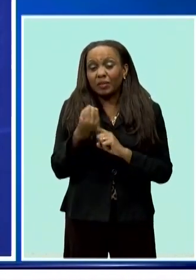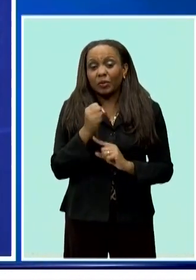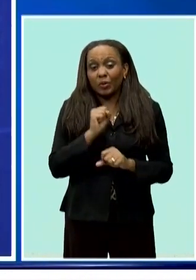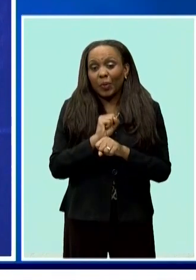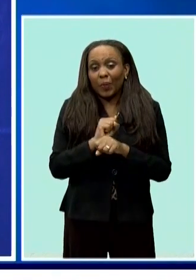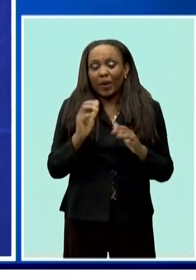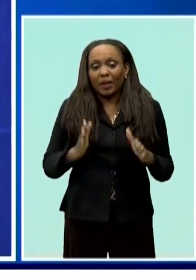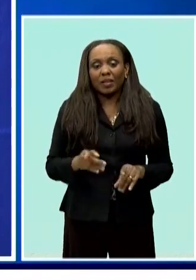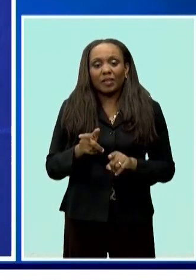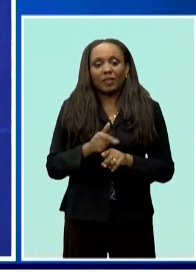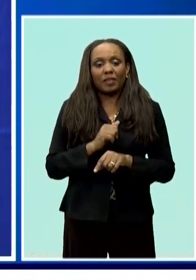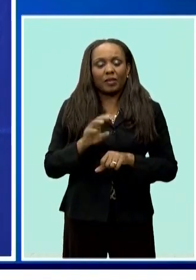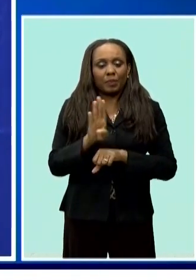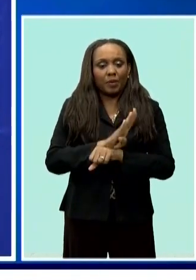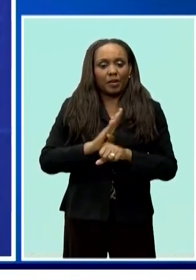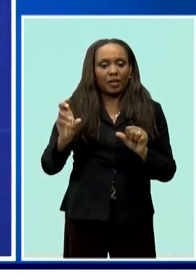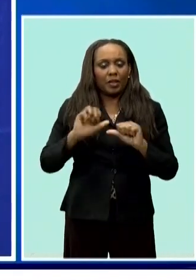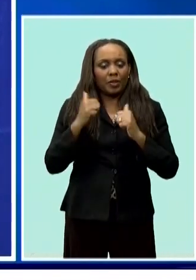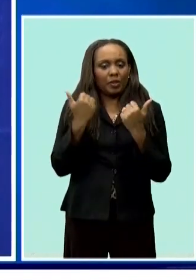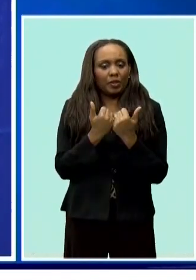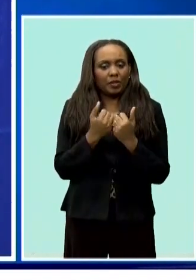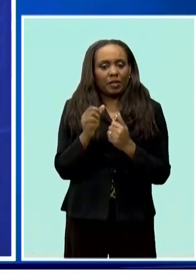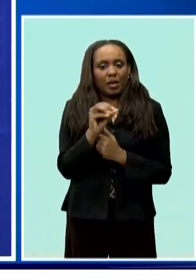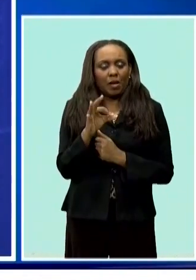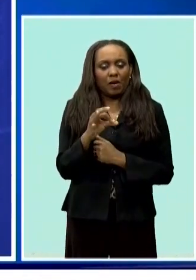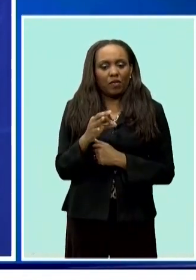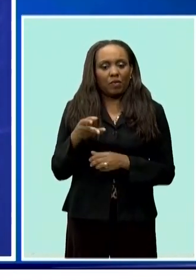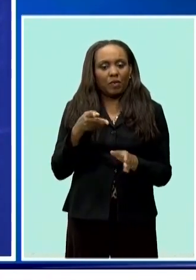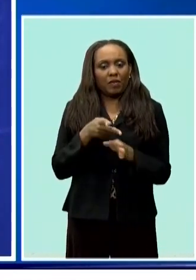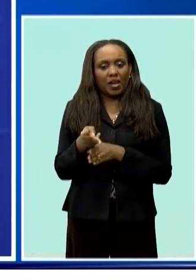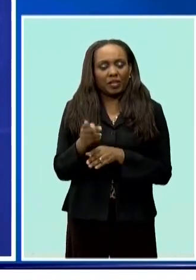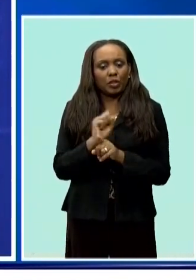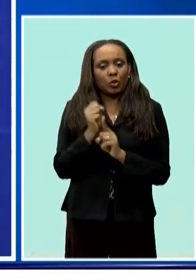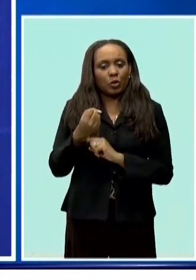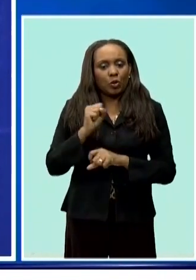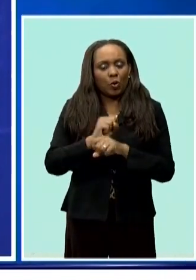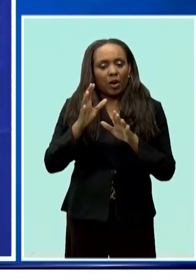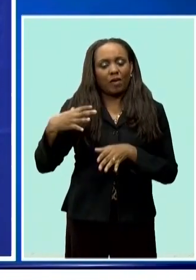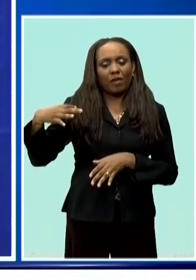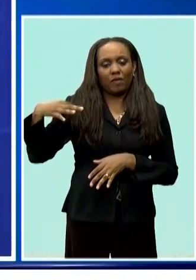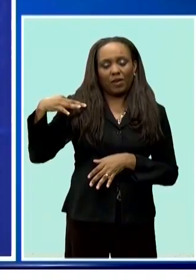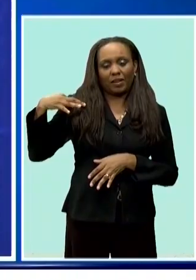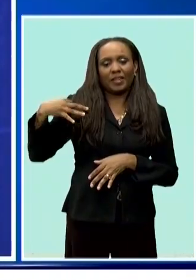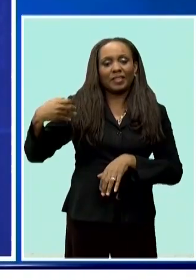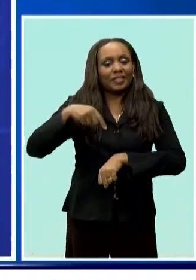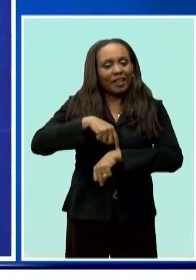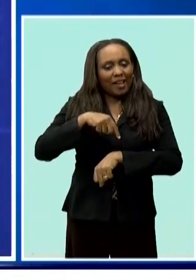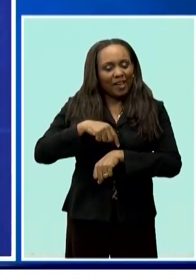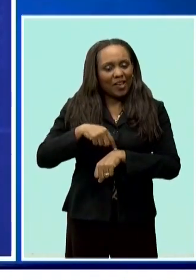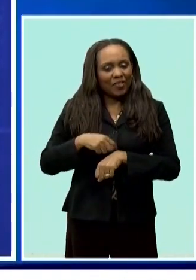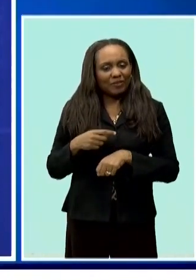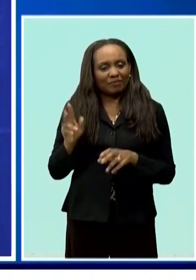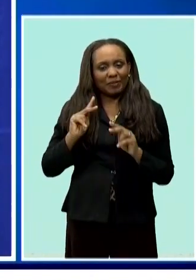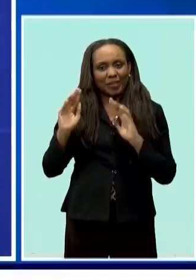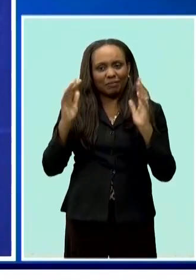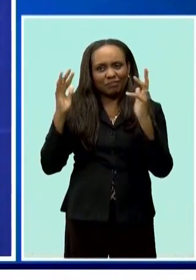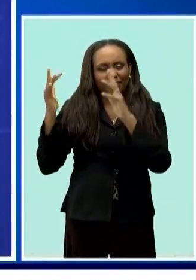Convention on the Rights of the Child. She revealed that over 24 social workers had come on board to help man that